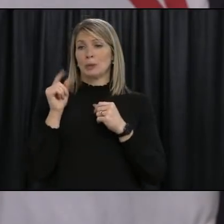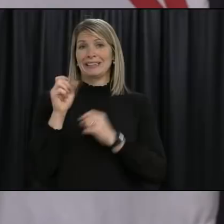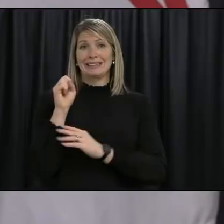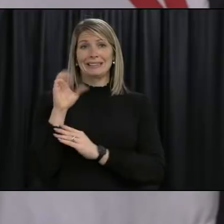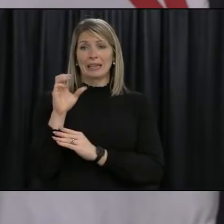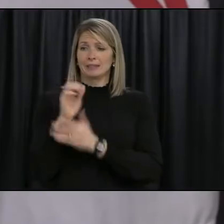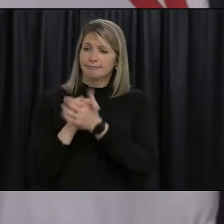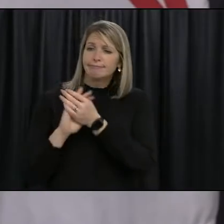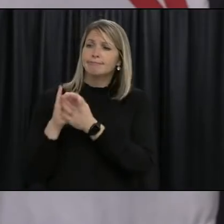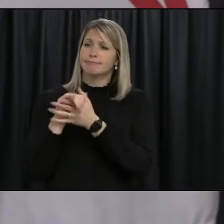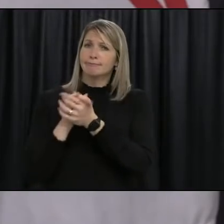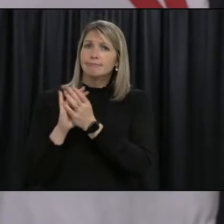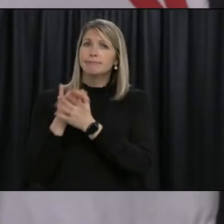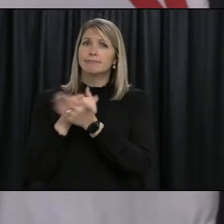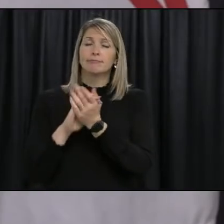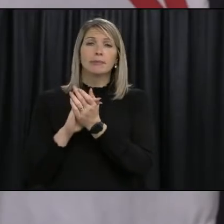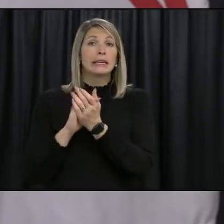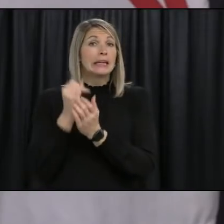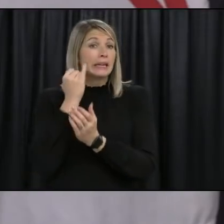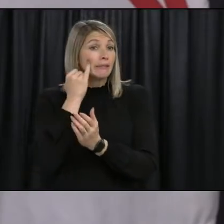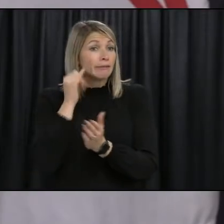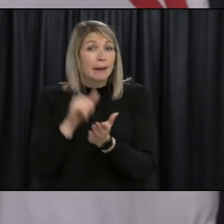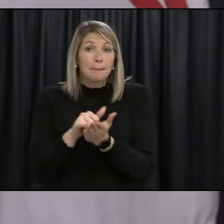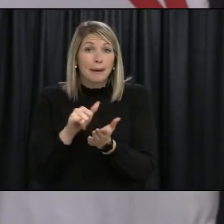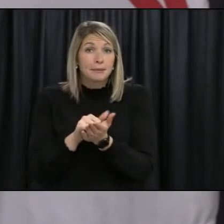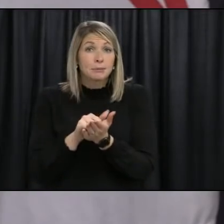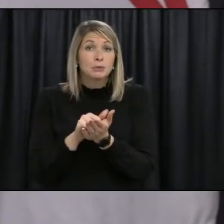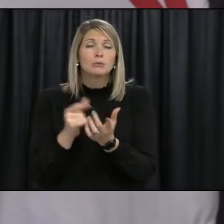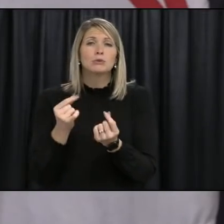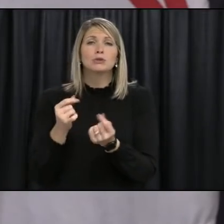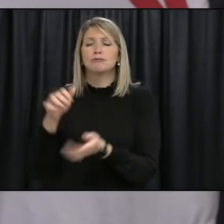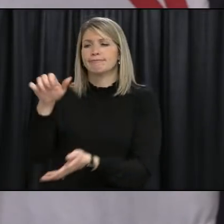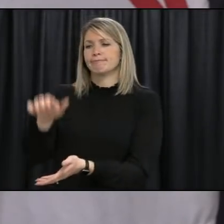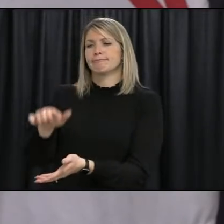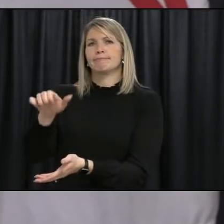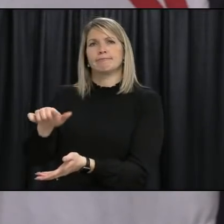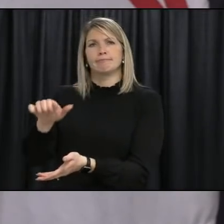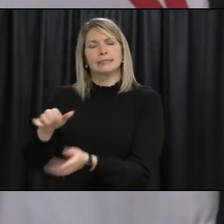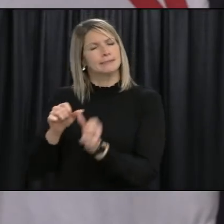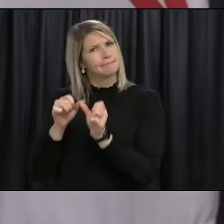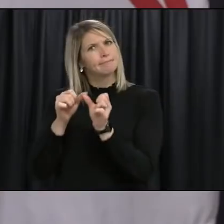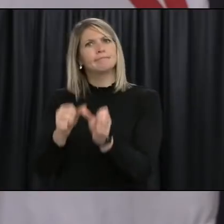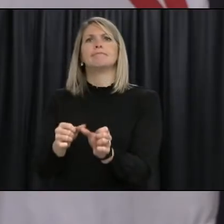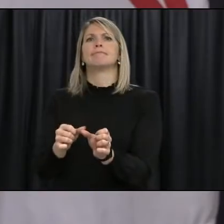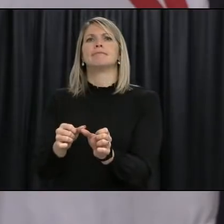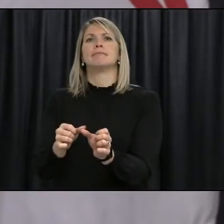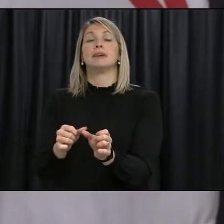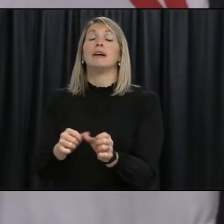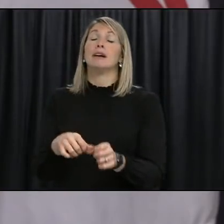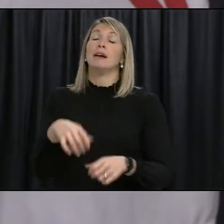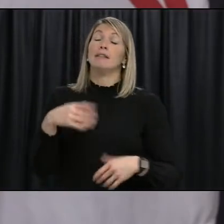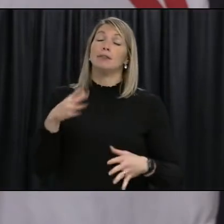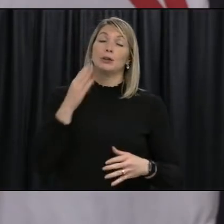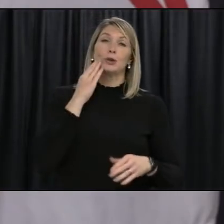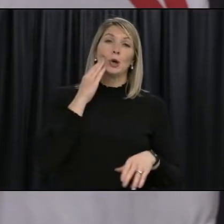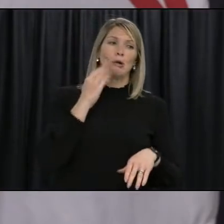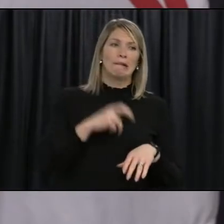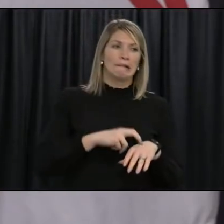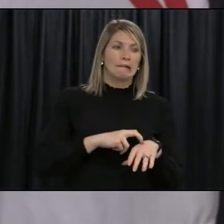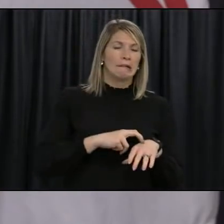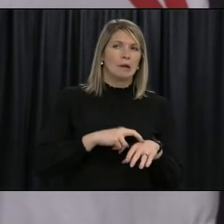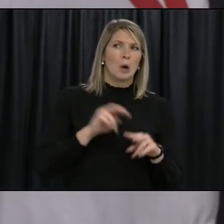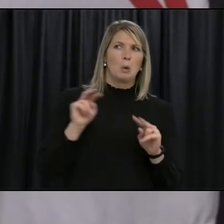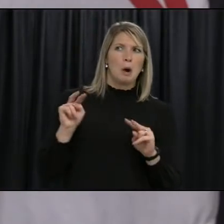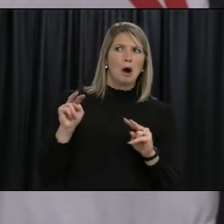It can't be stressed enough. We recognize that these are challenging times. The anxieties of the global pandemic